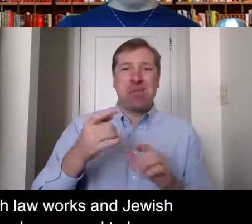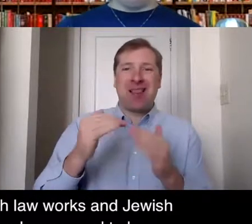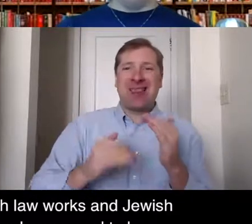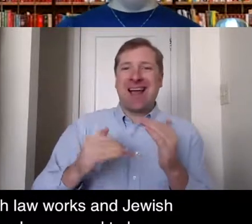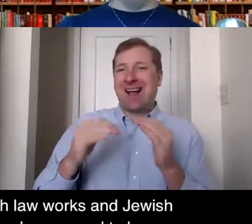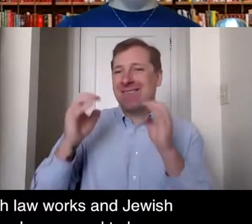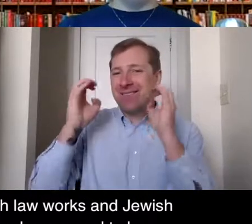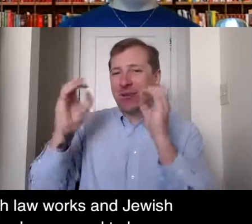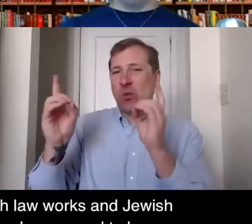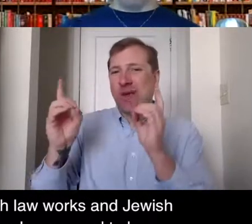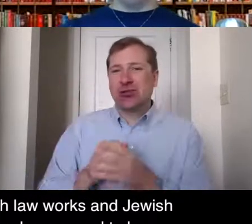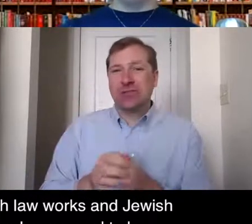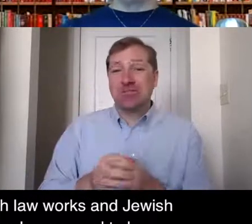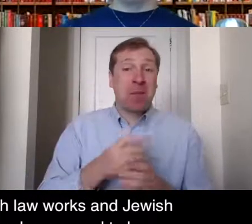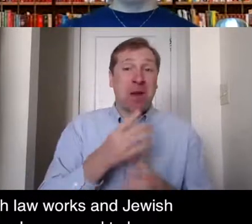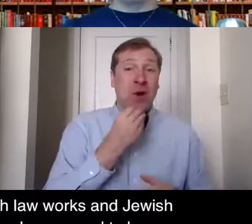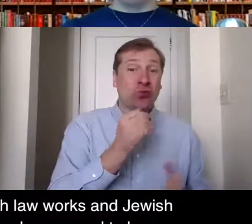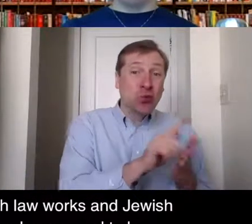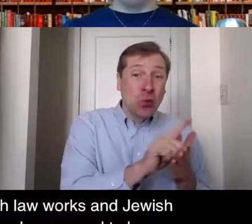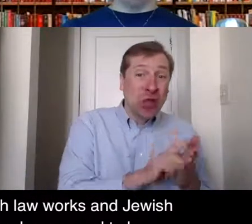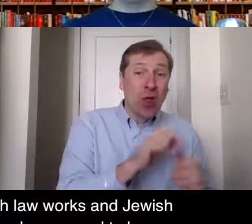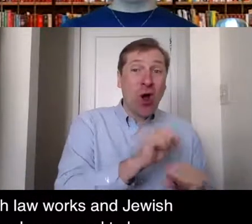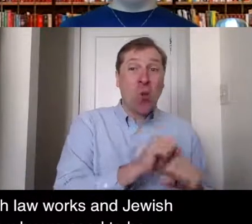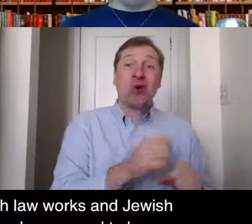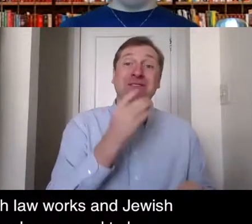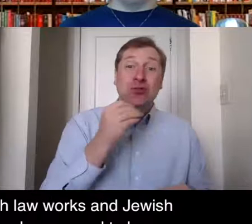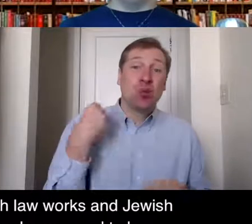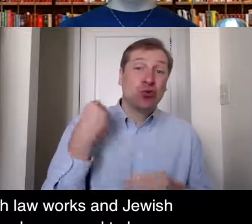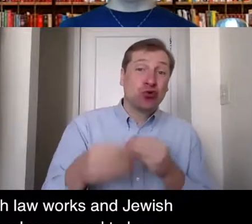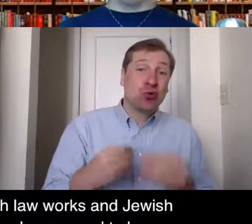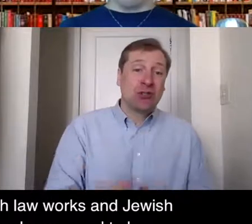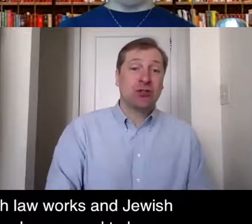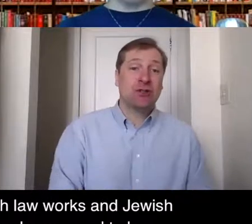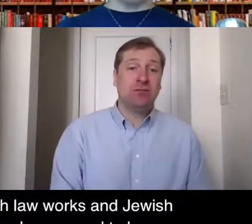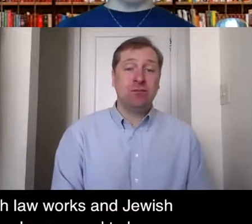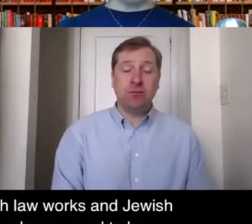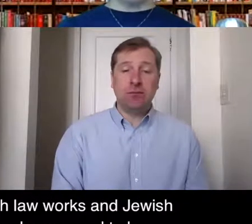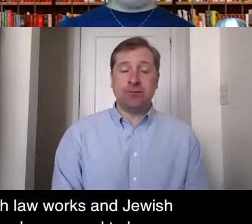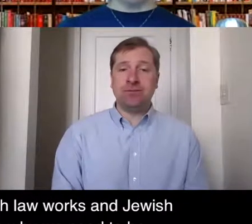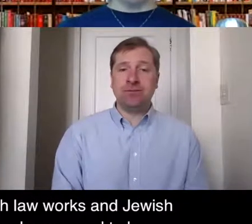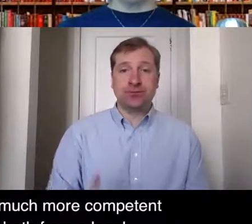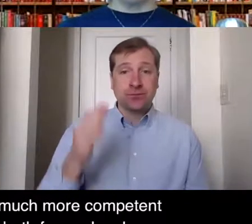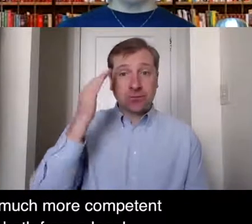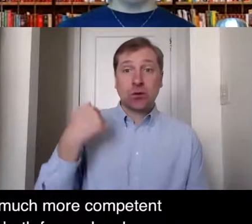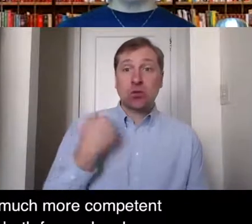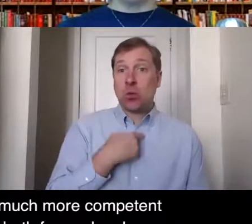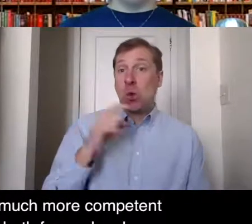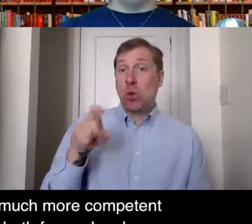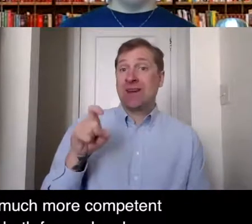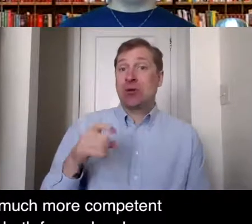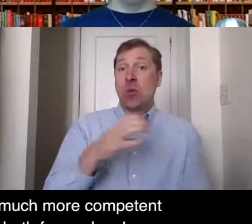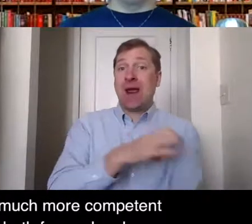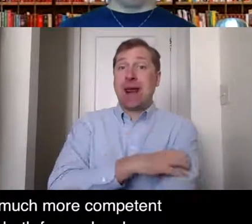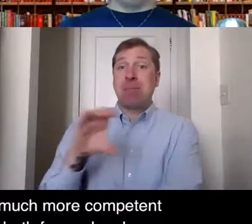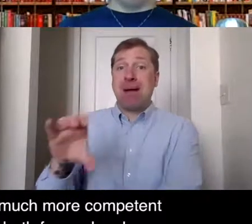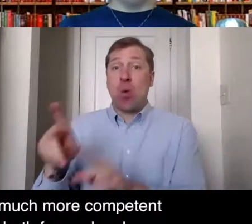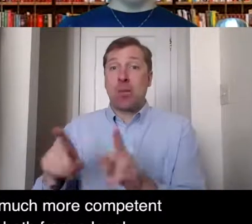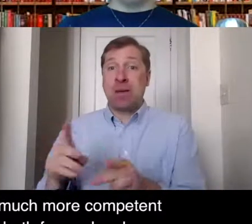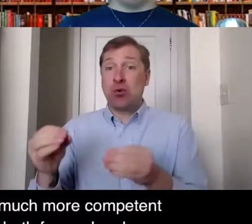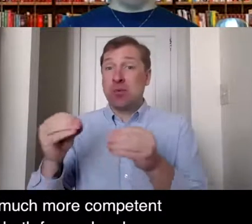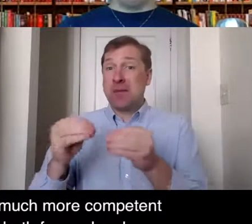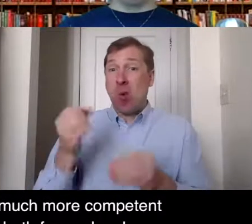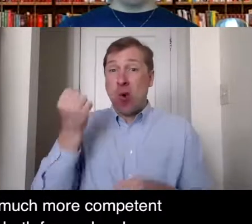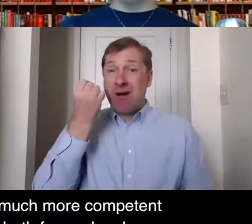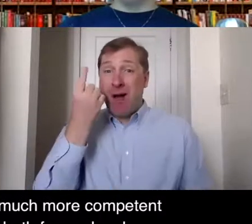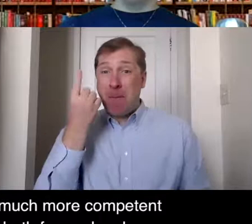about how Jewish law works and Jewish tradition works, which is why we need to be empowering clergy to be much more competent